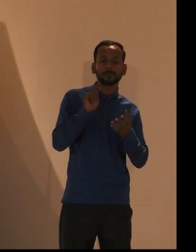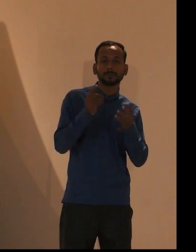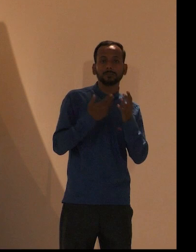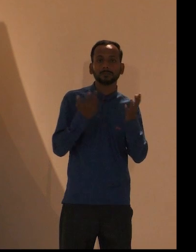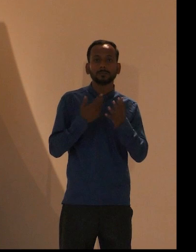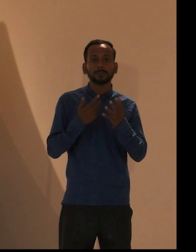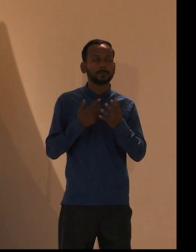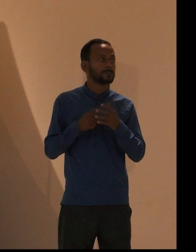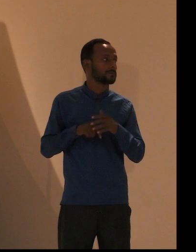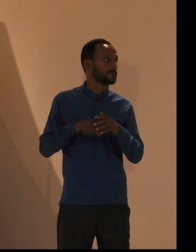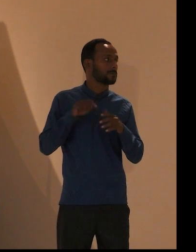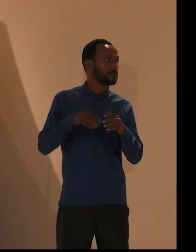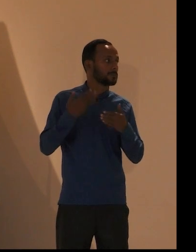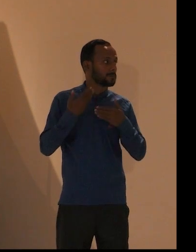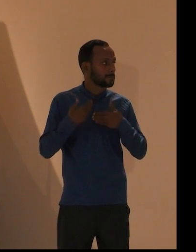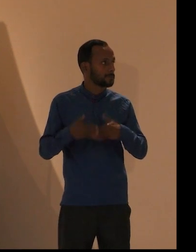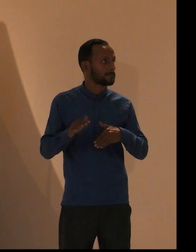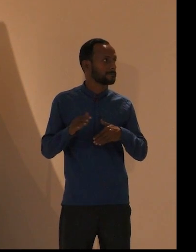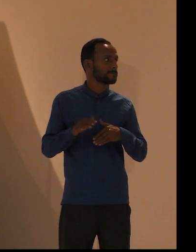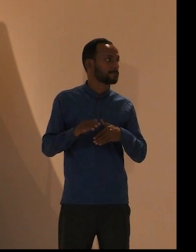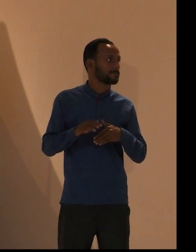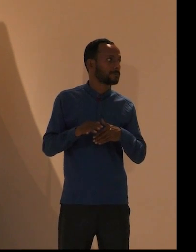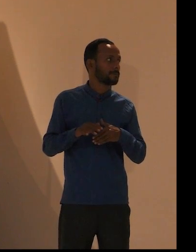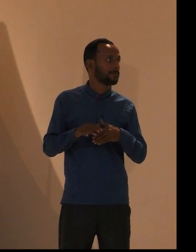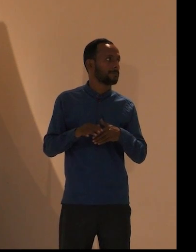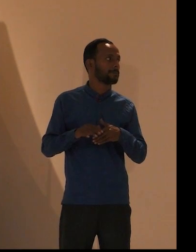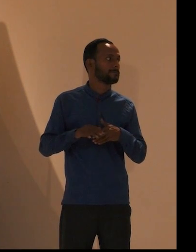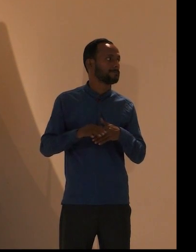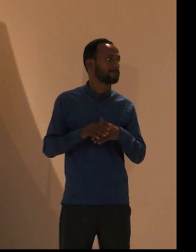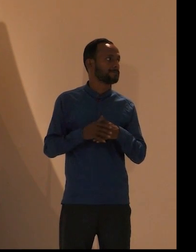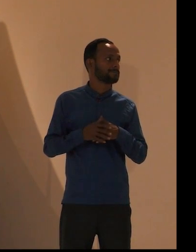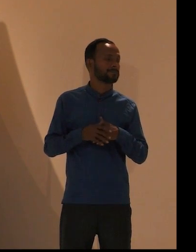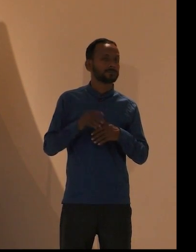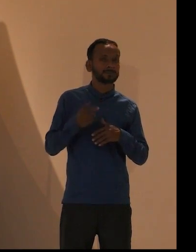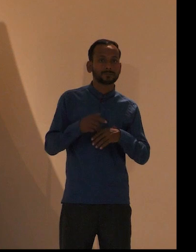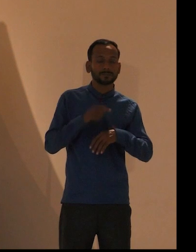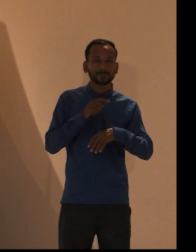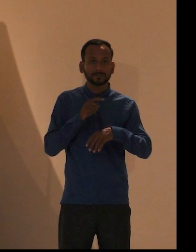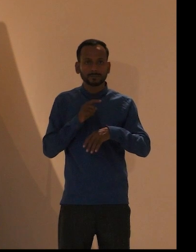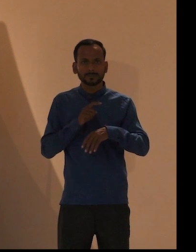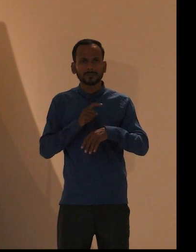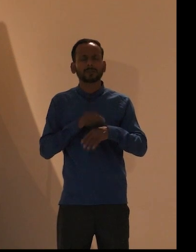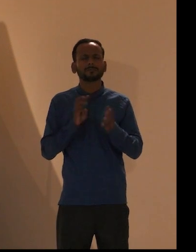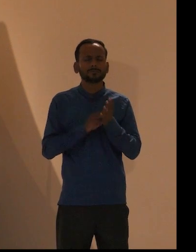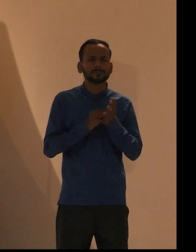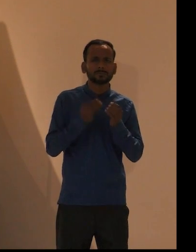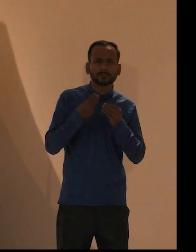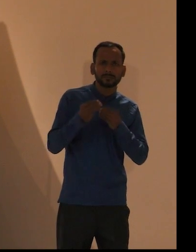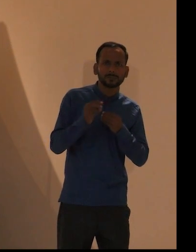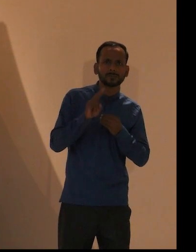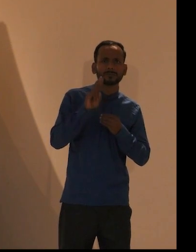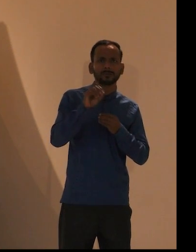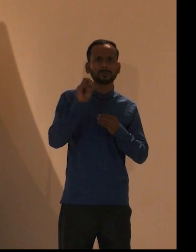say that we have now done, we did this for a few months in 2020 when we recurated